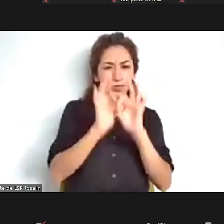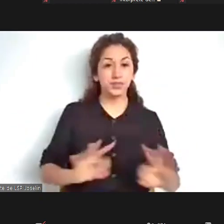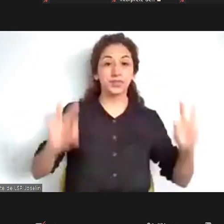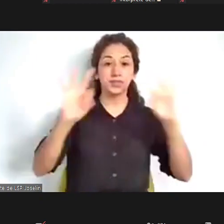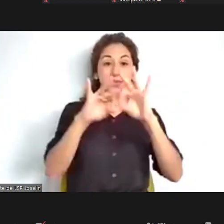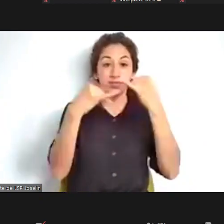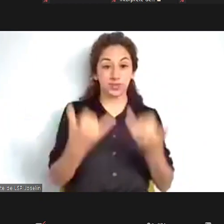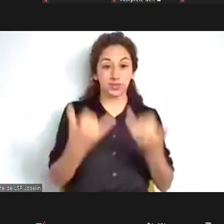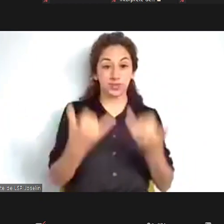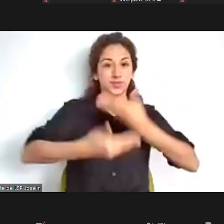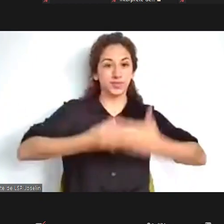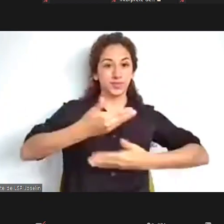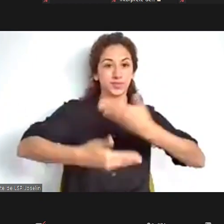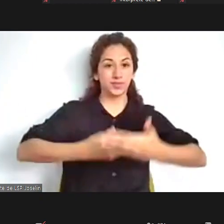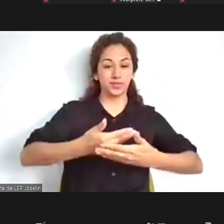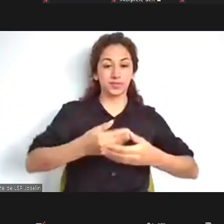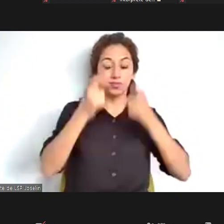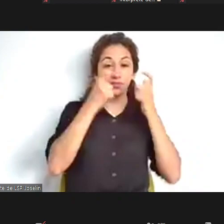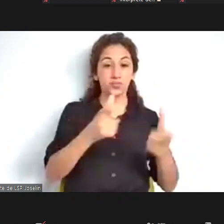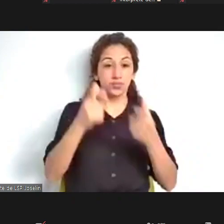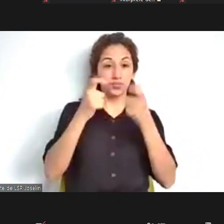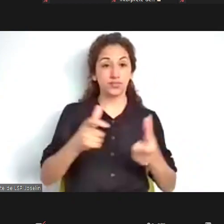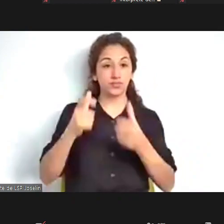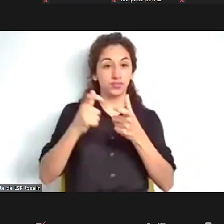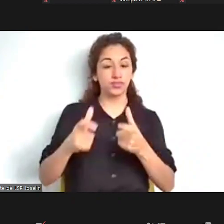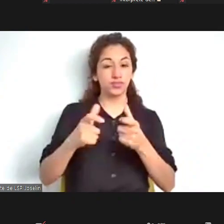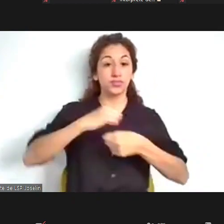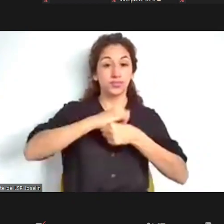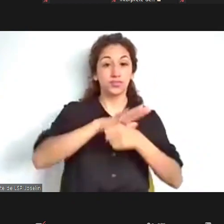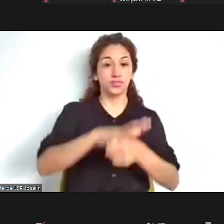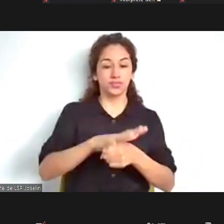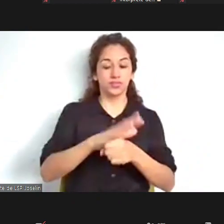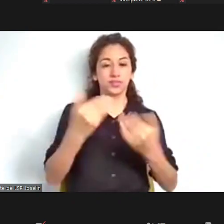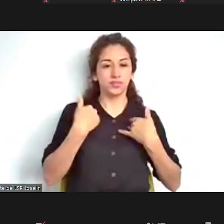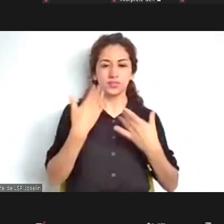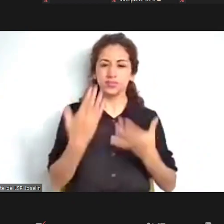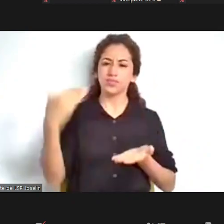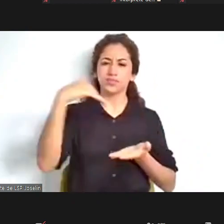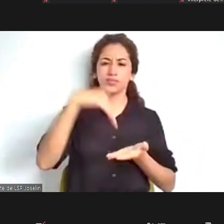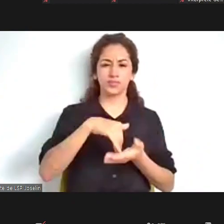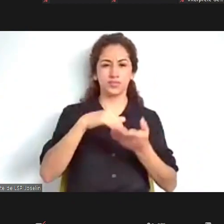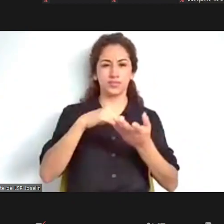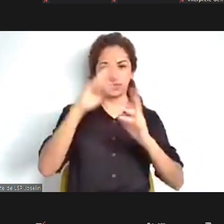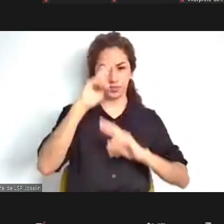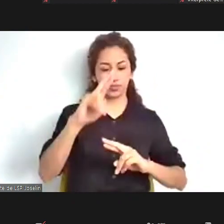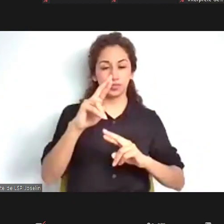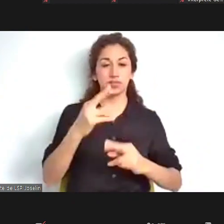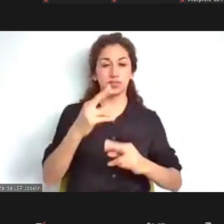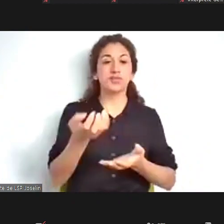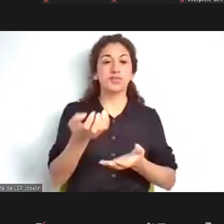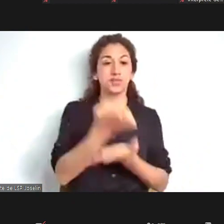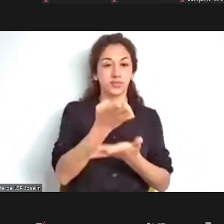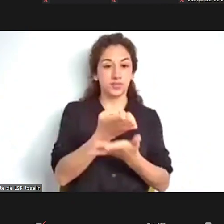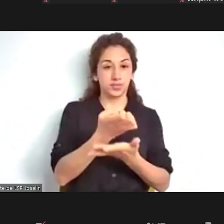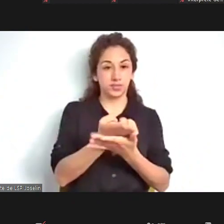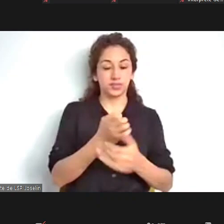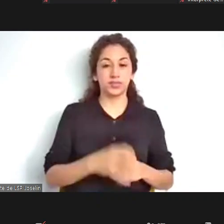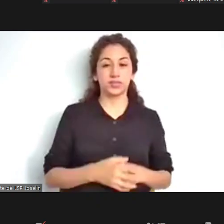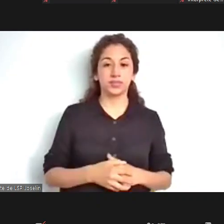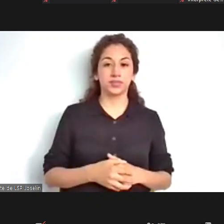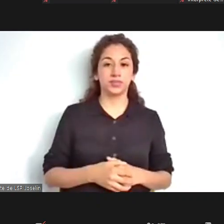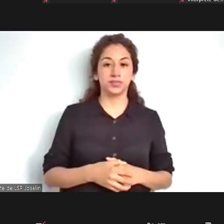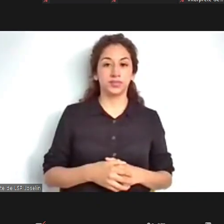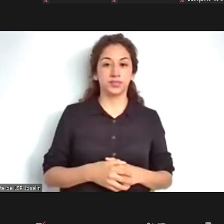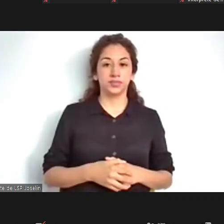important now that we're advancing and controlling the pandemic and we have measures of recovery and